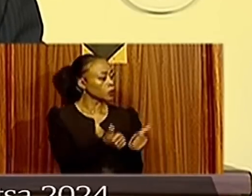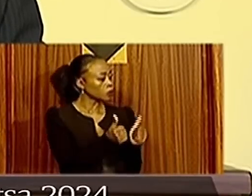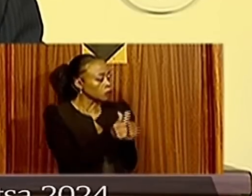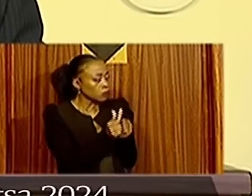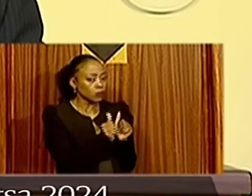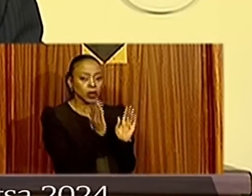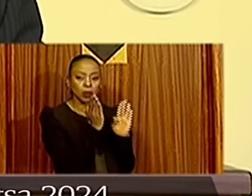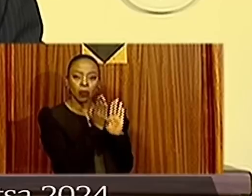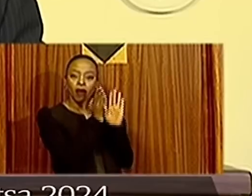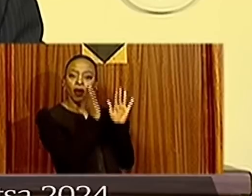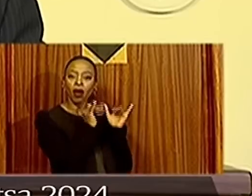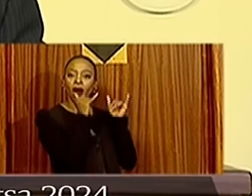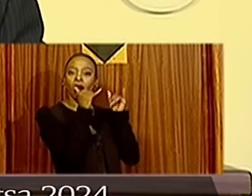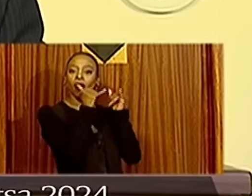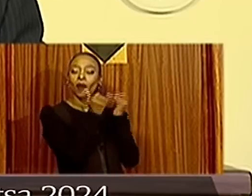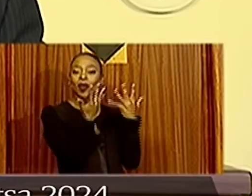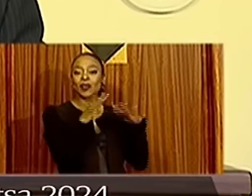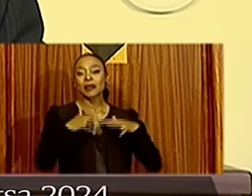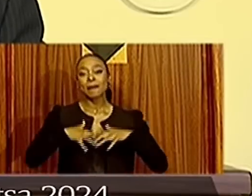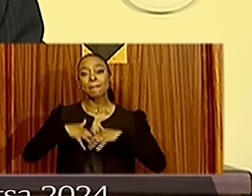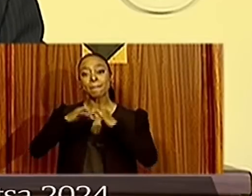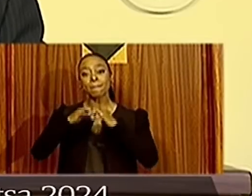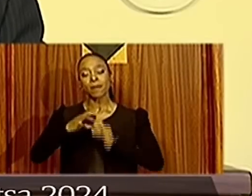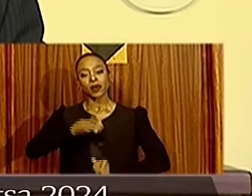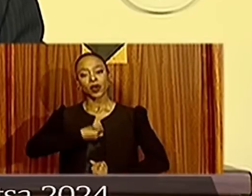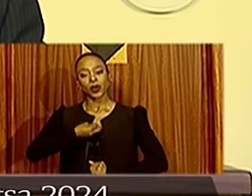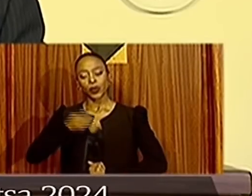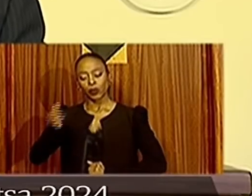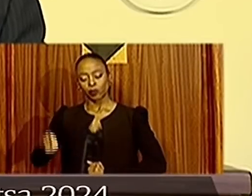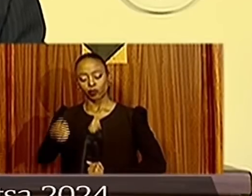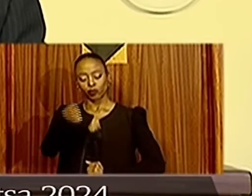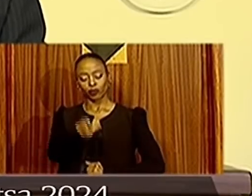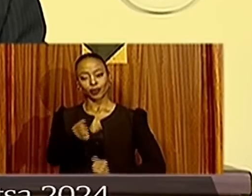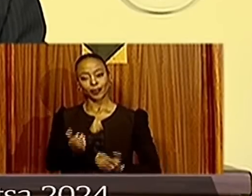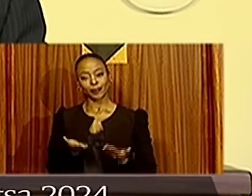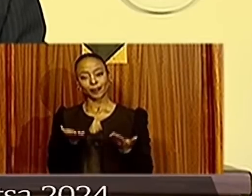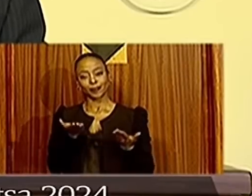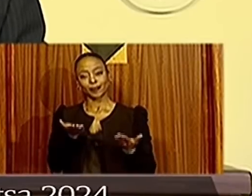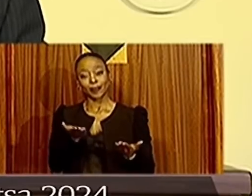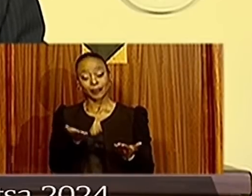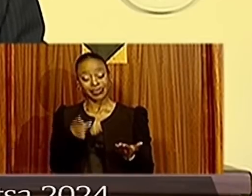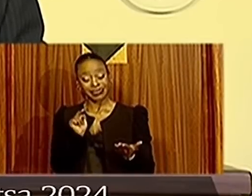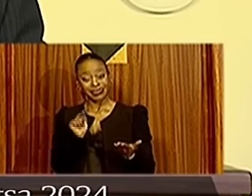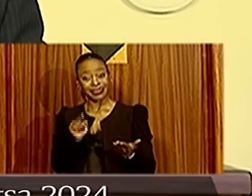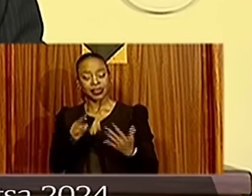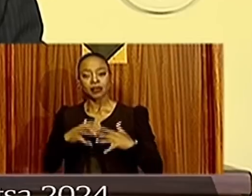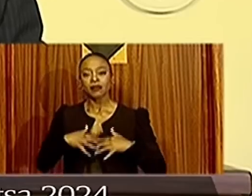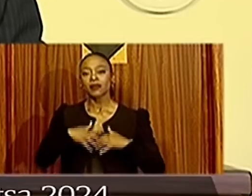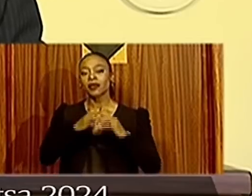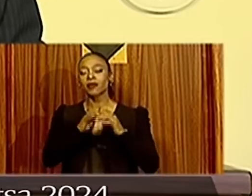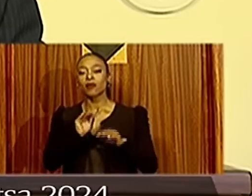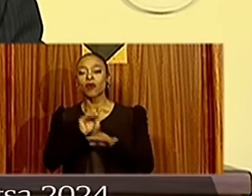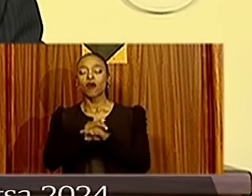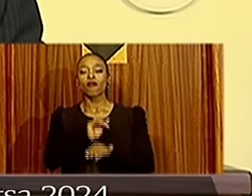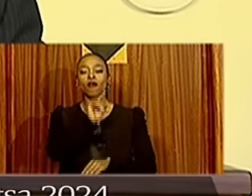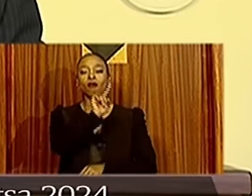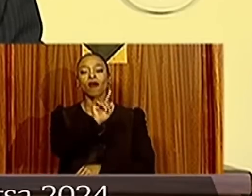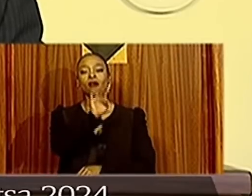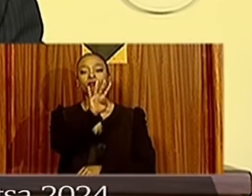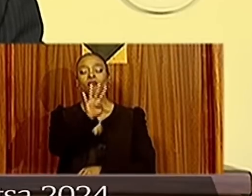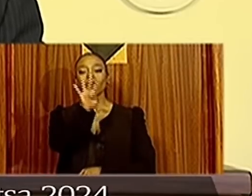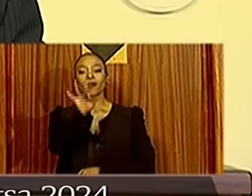partners, we established the Youth Employment Service, which has created over